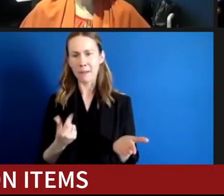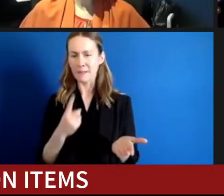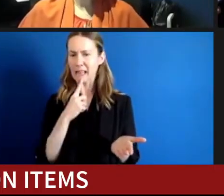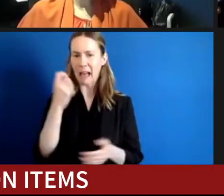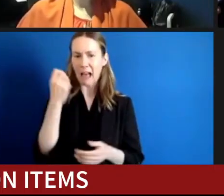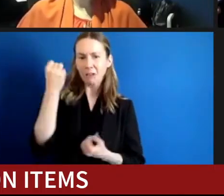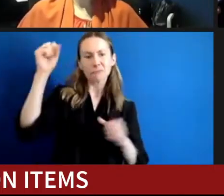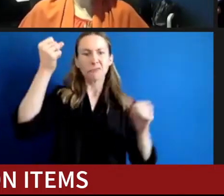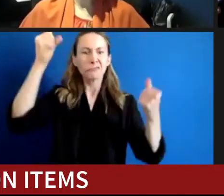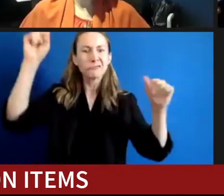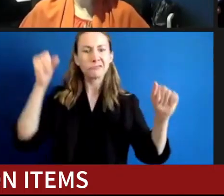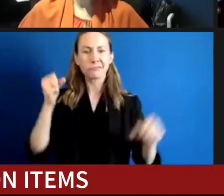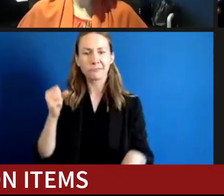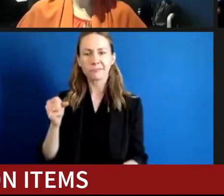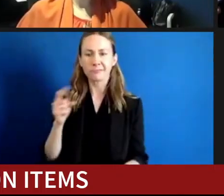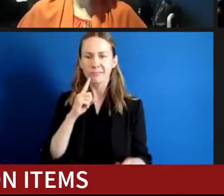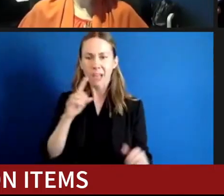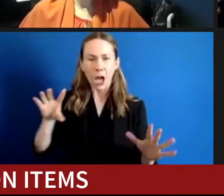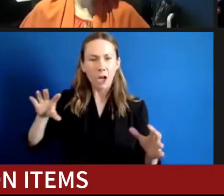rouser. Like I